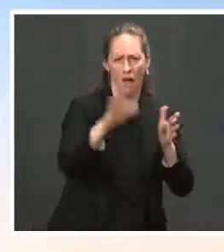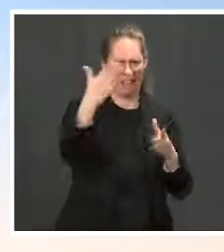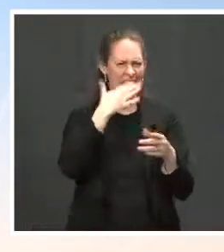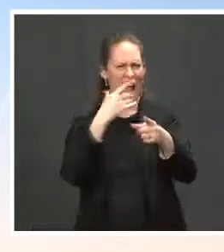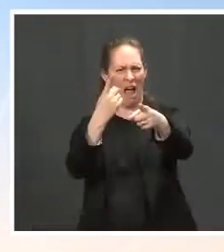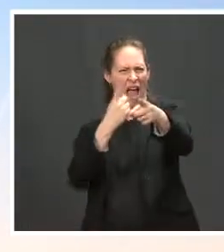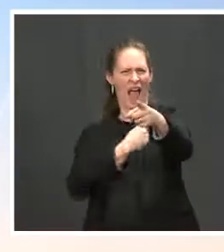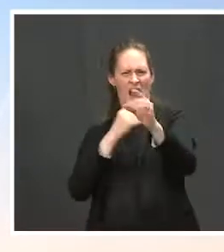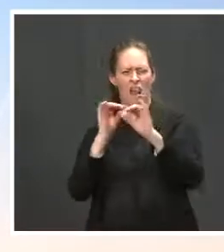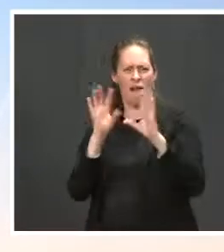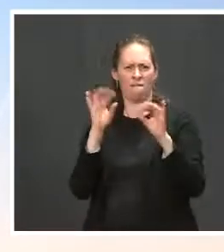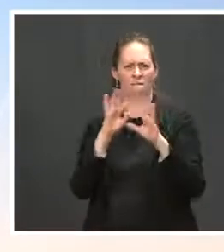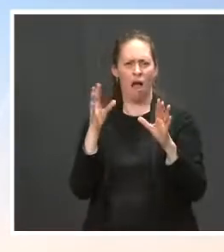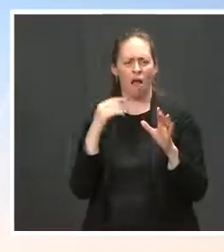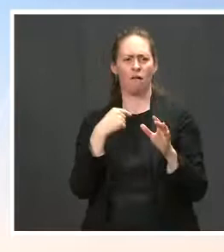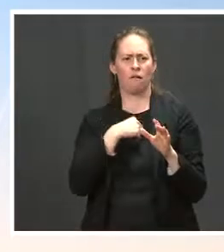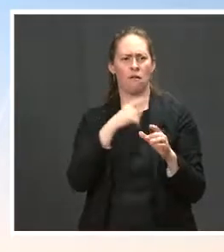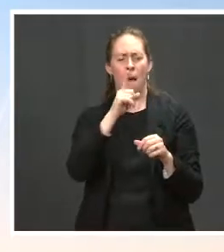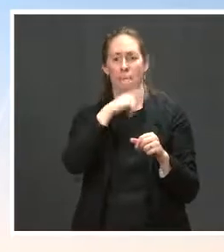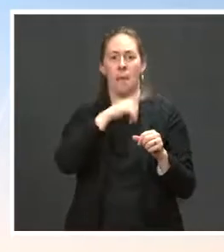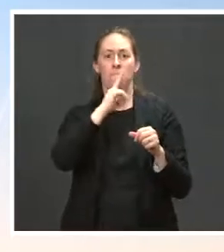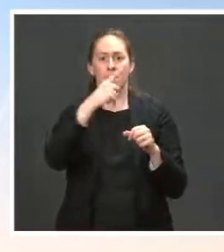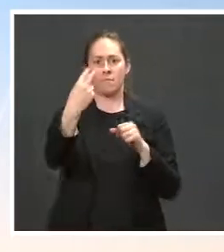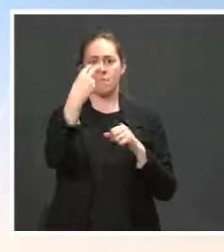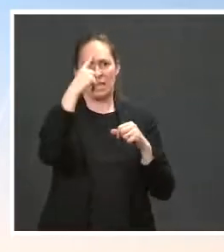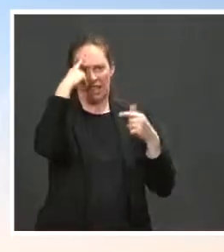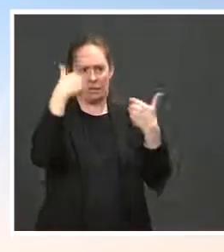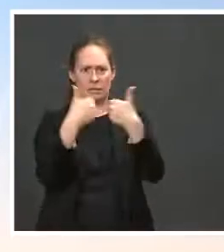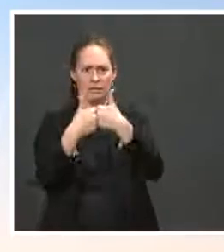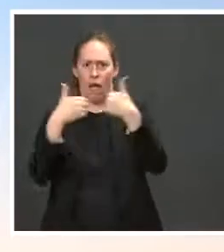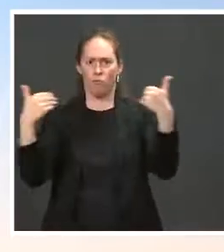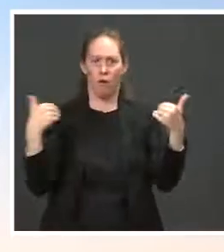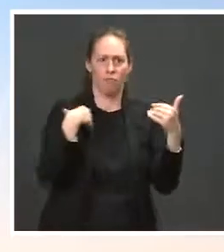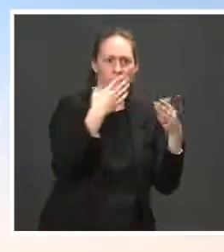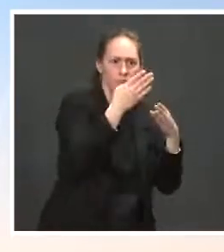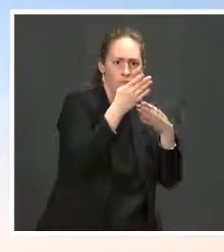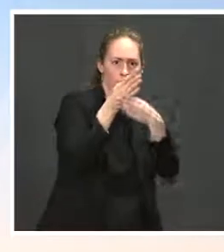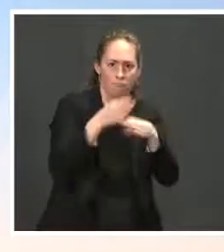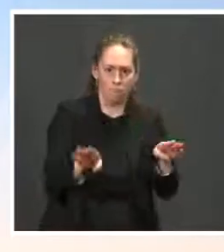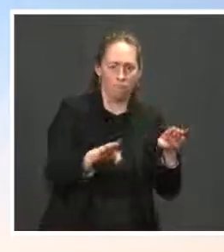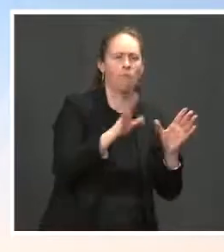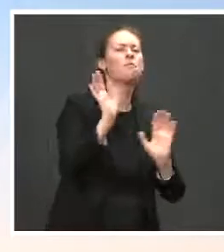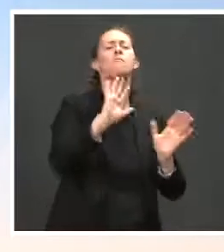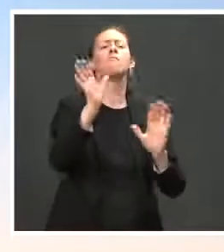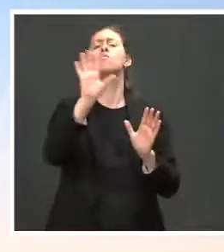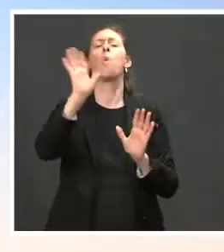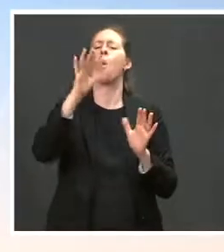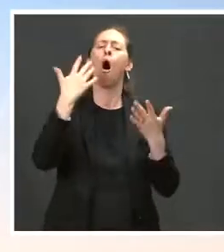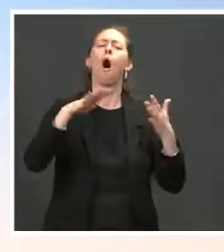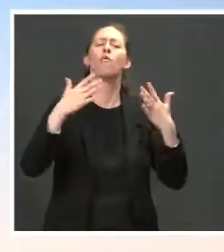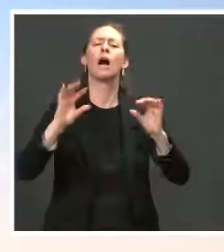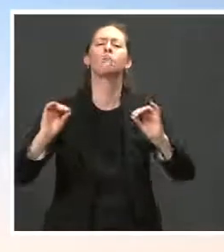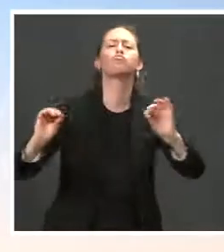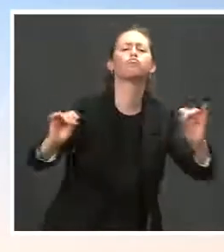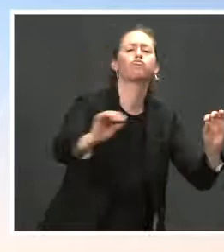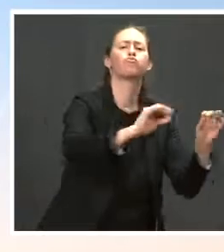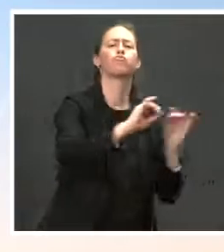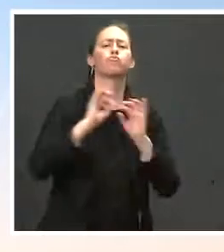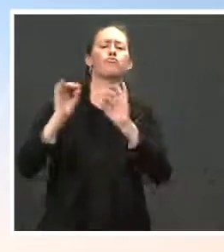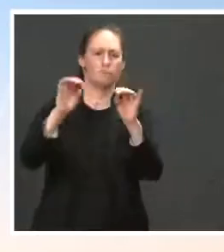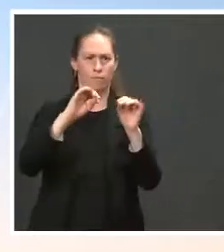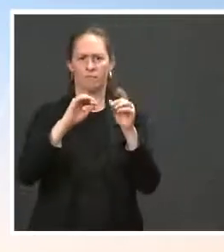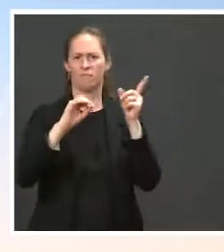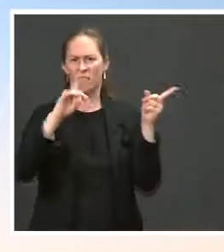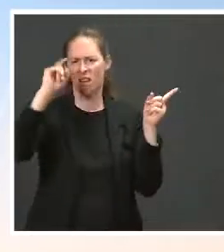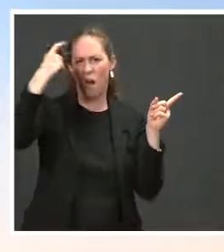intending to convey that it was separate. It's not separate, but there are conversations that are happening between Democrats and Republicans on Capitol Hill. We are